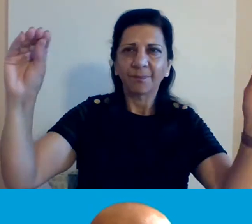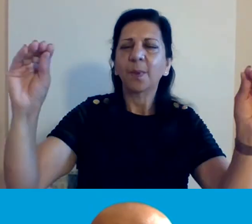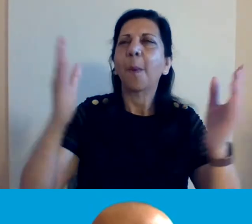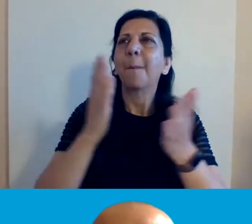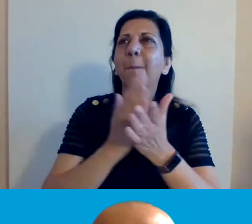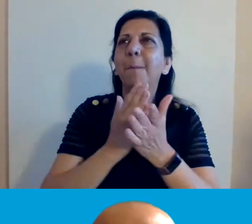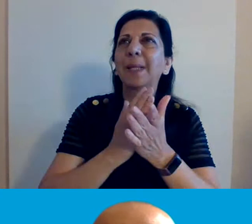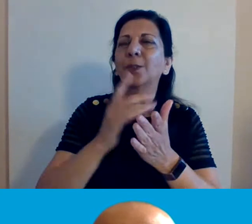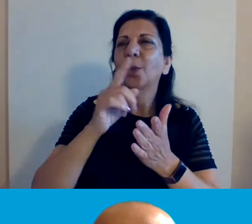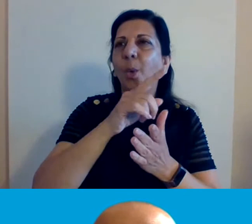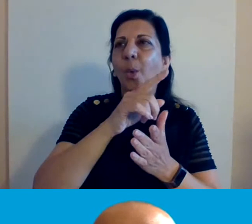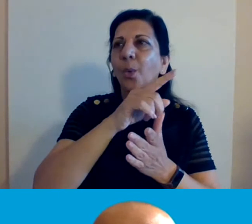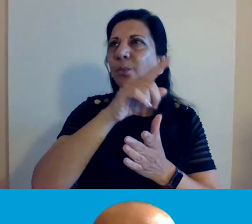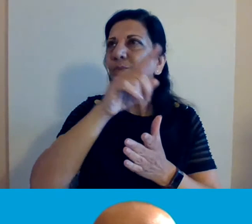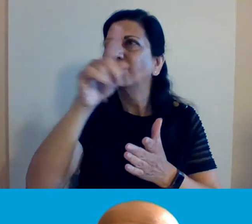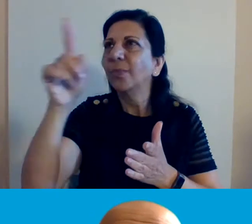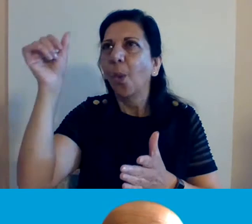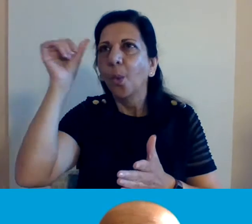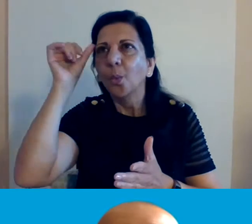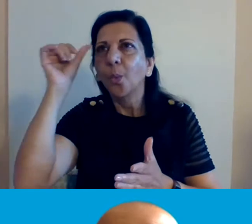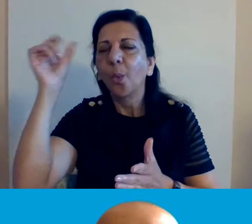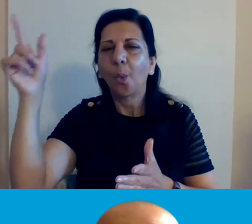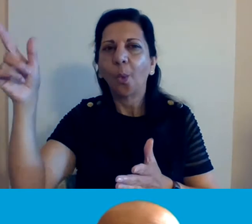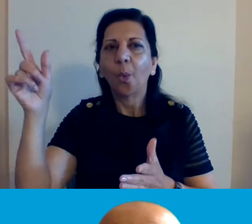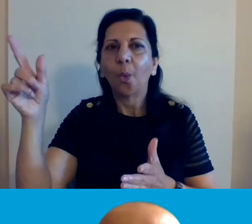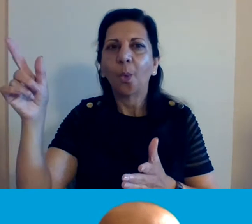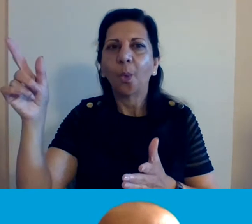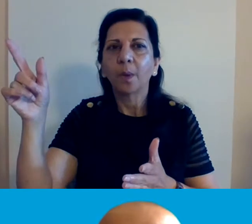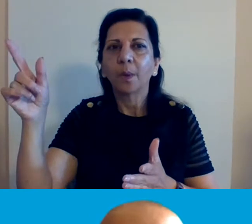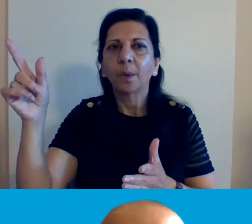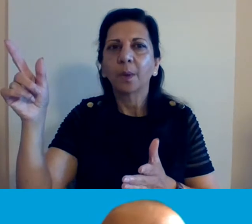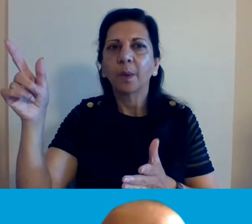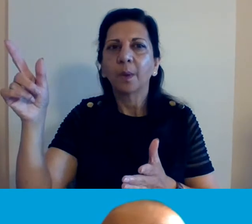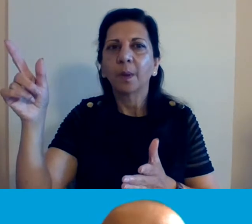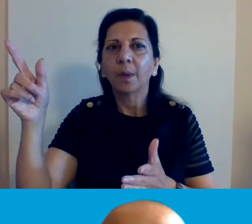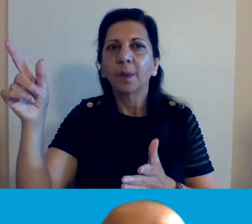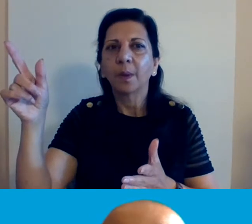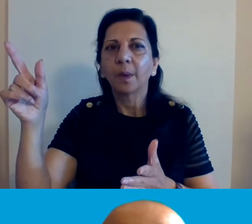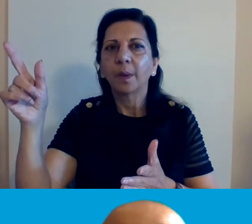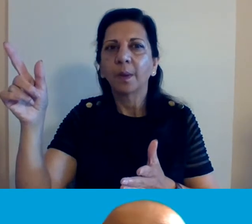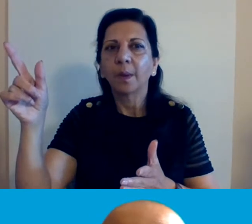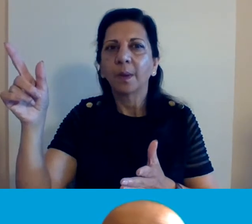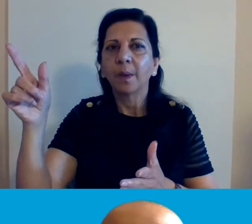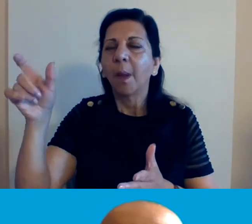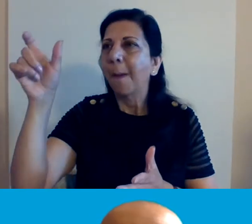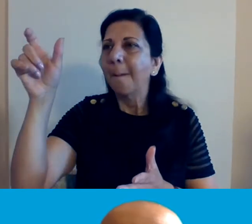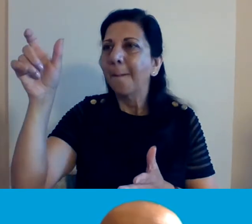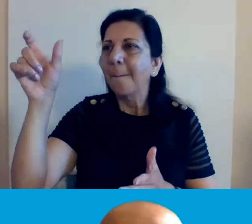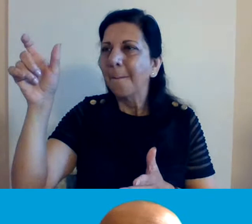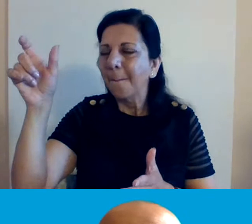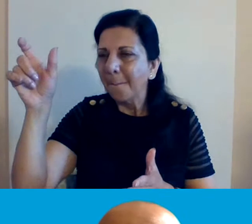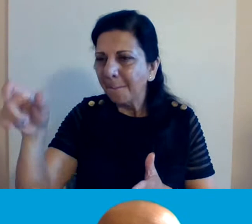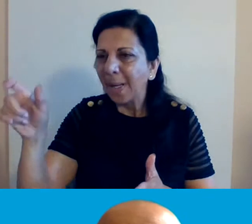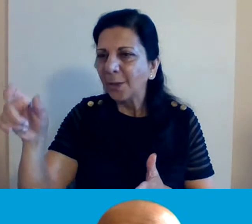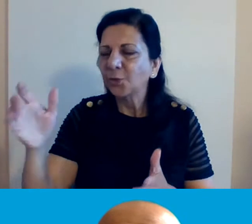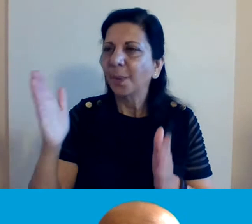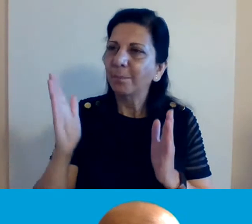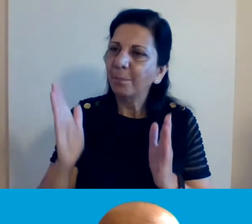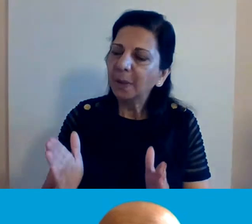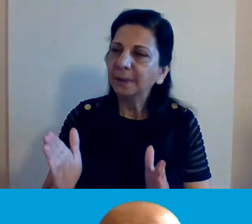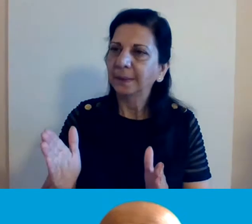that. The holy grail of everything is, as we've always said, to get to the patient to the right place, to see the right person at the